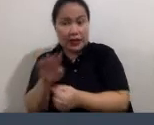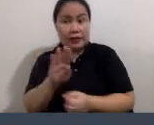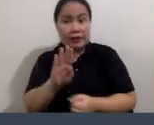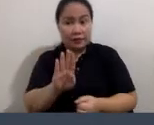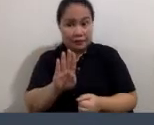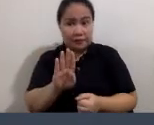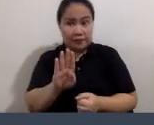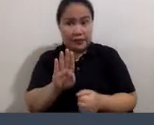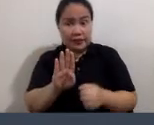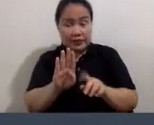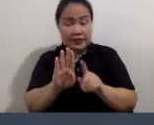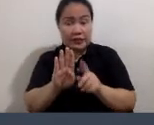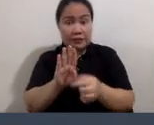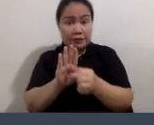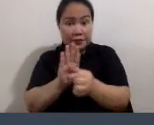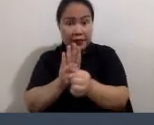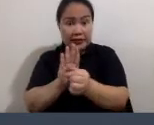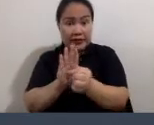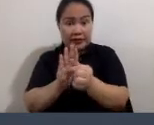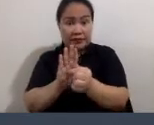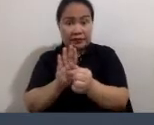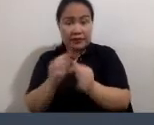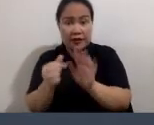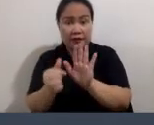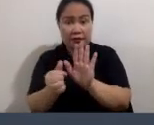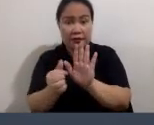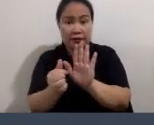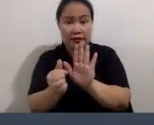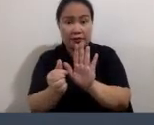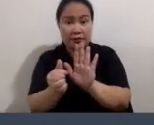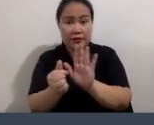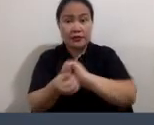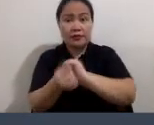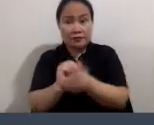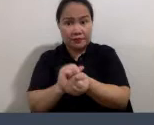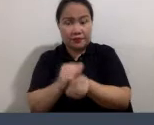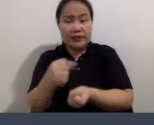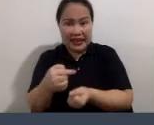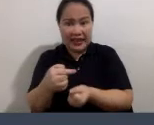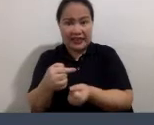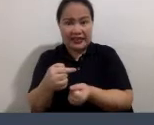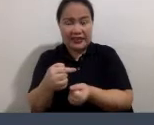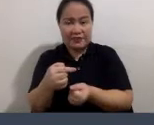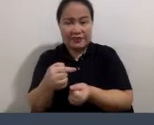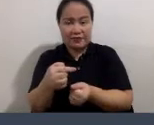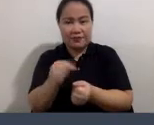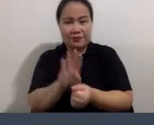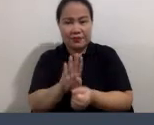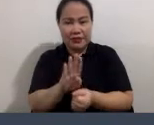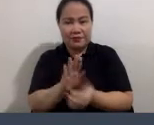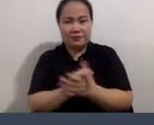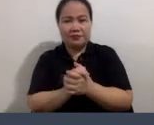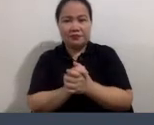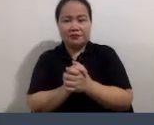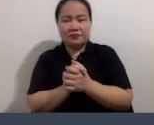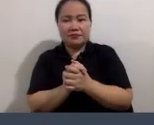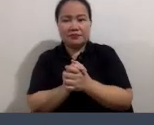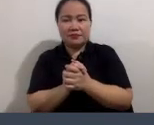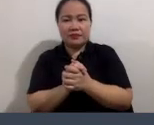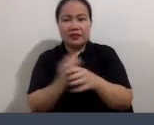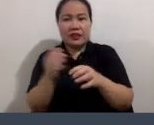And then this is also change. So, since this is a positive, that will make it